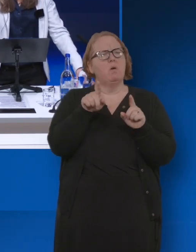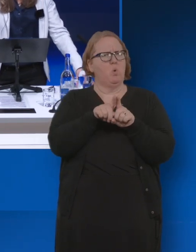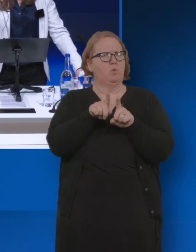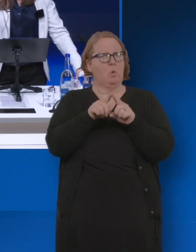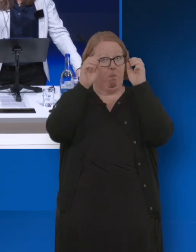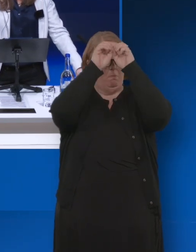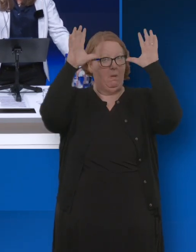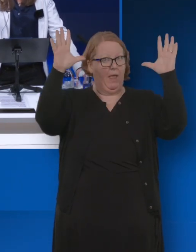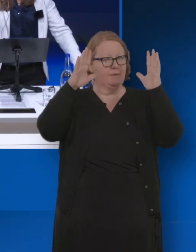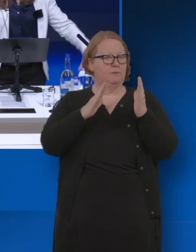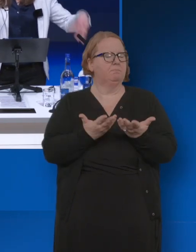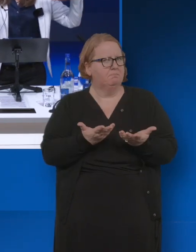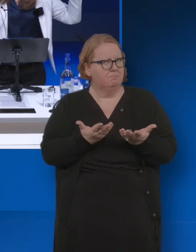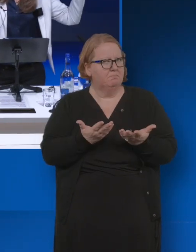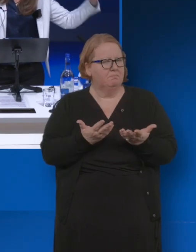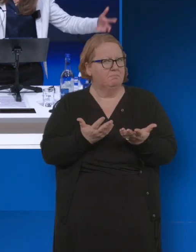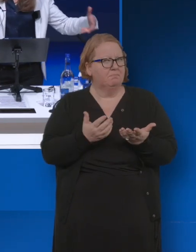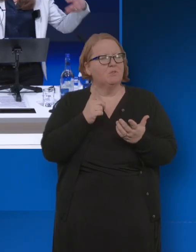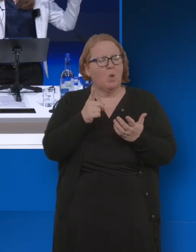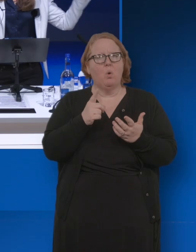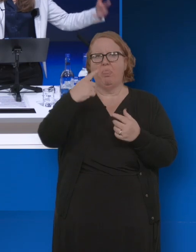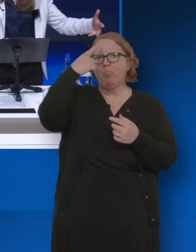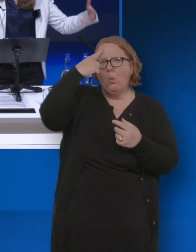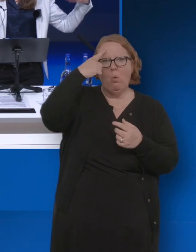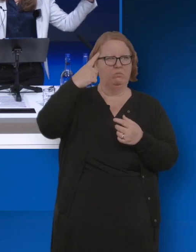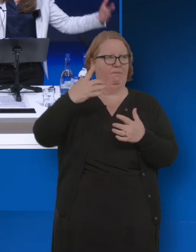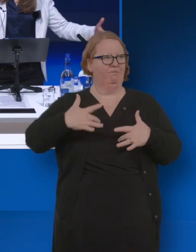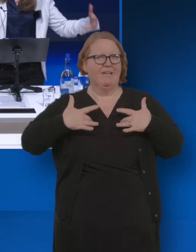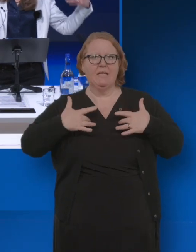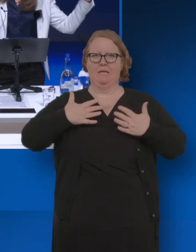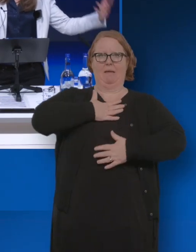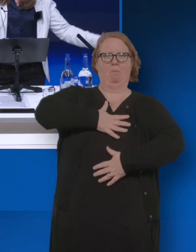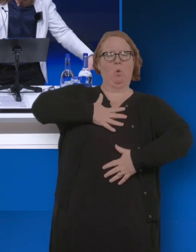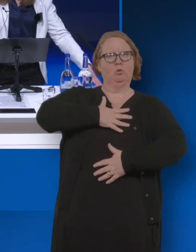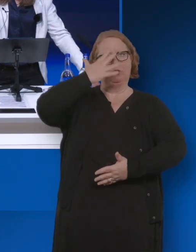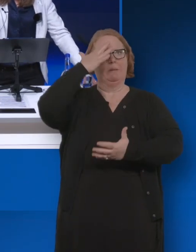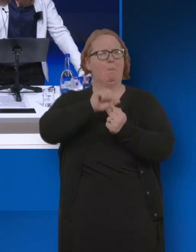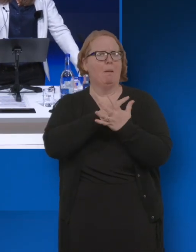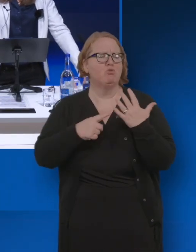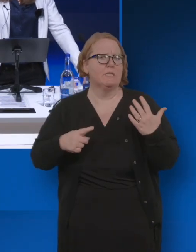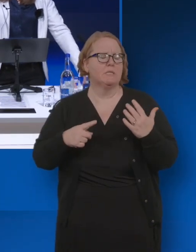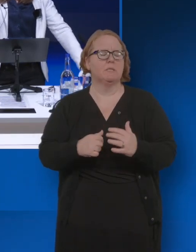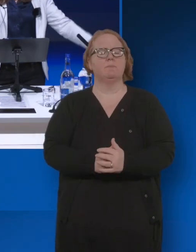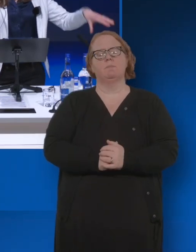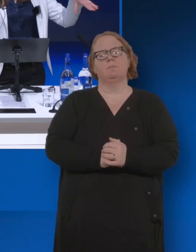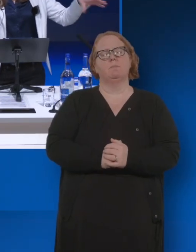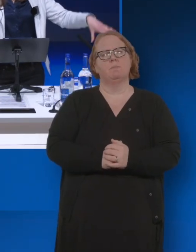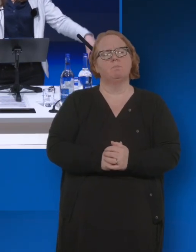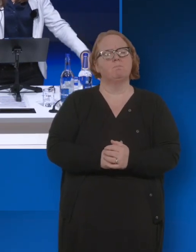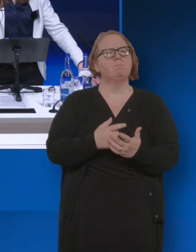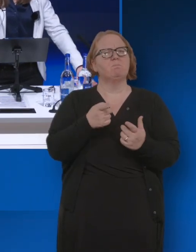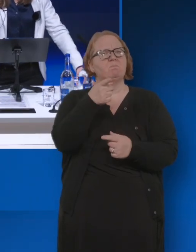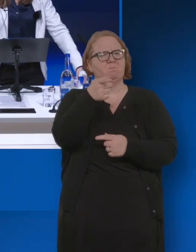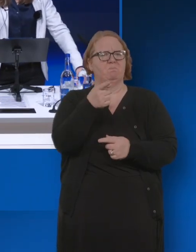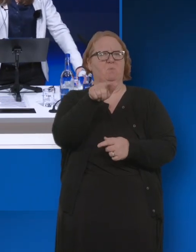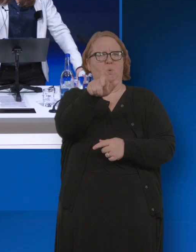have a mind, which involves all of our thoughts and feelings and emotions and memories. And part of the reason you're not